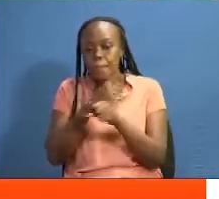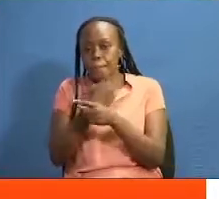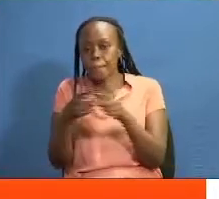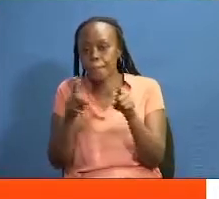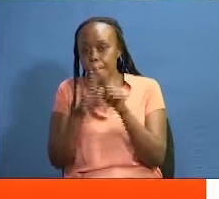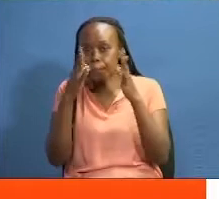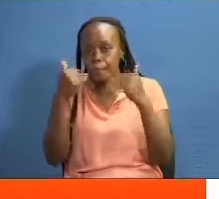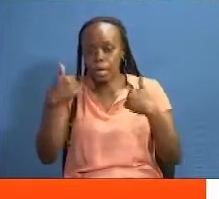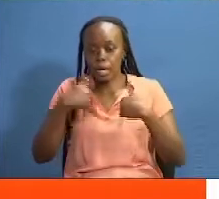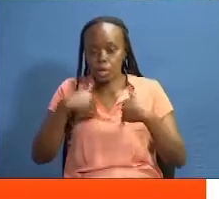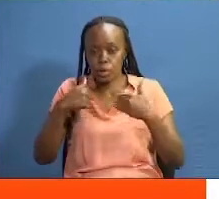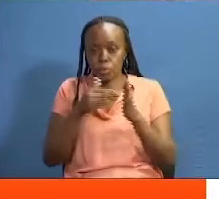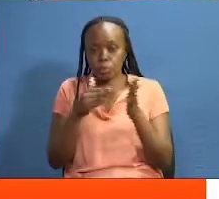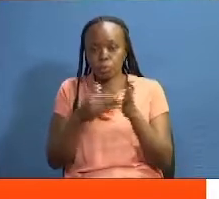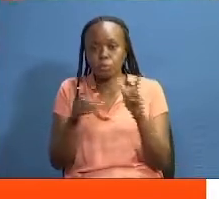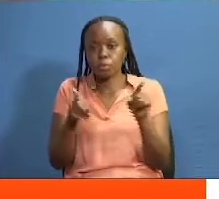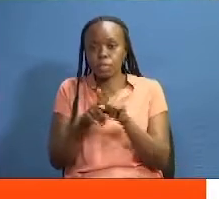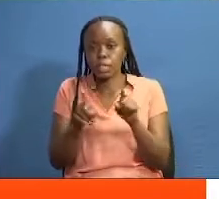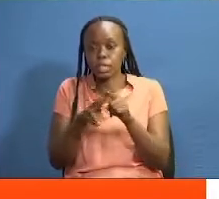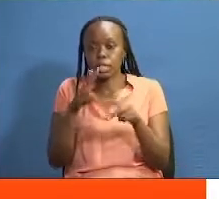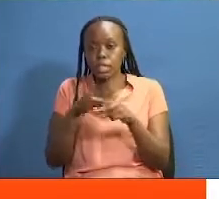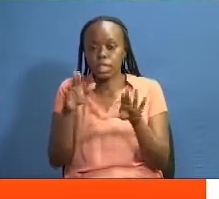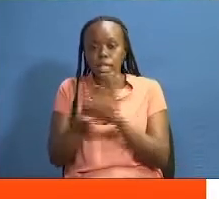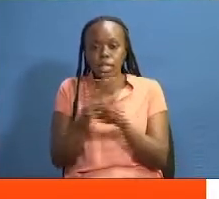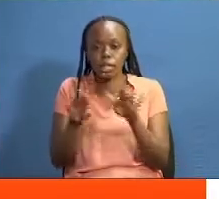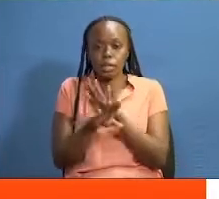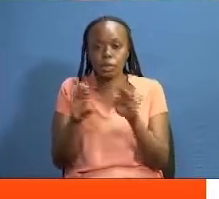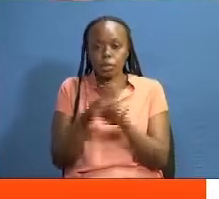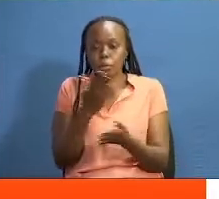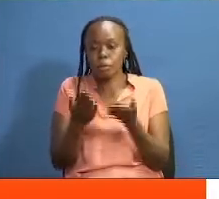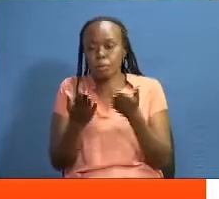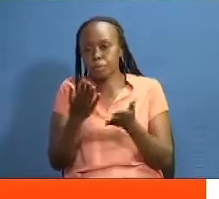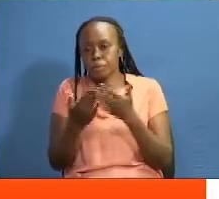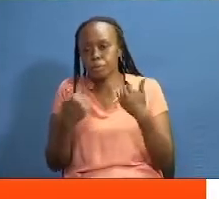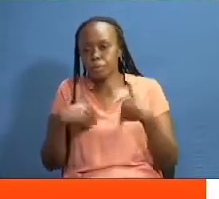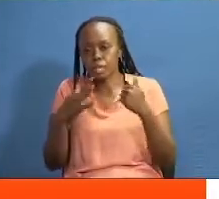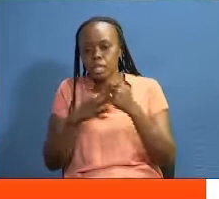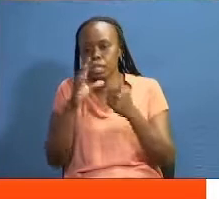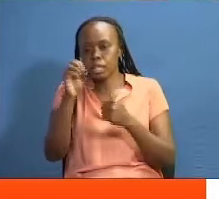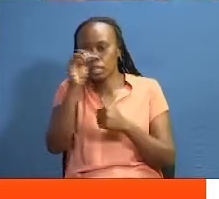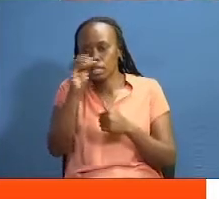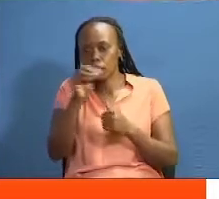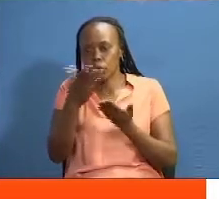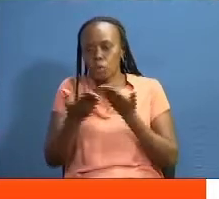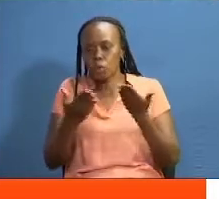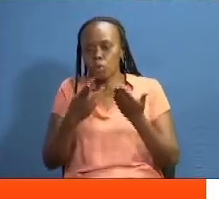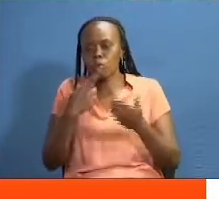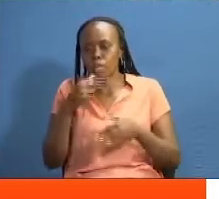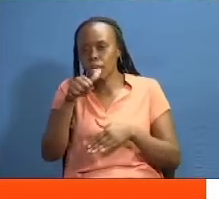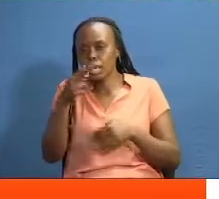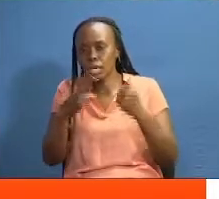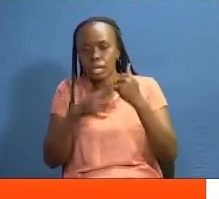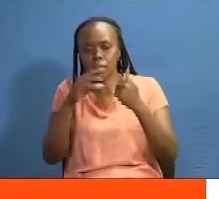again, private sector cannot also accommodate everyone. Maybe they can accommodate 30%. Where are the other